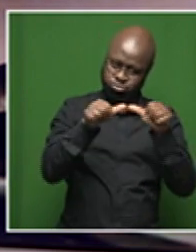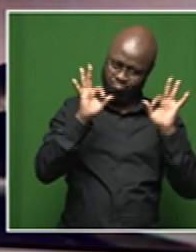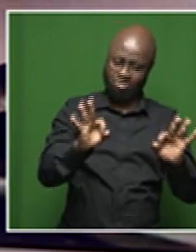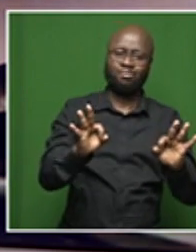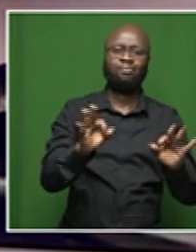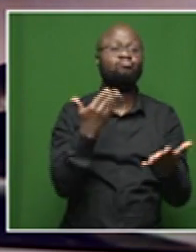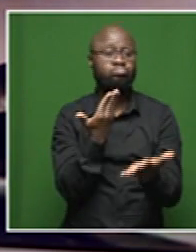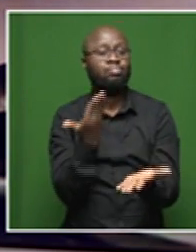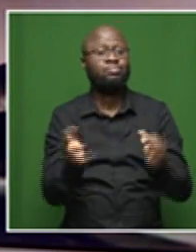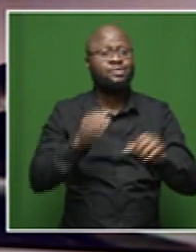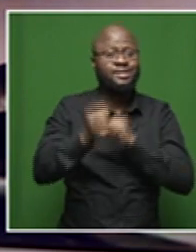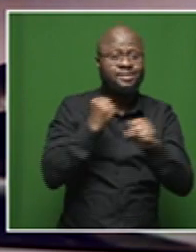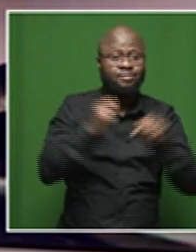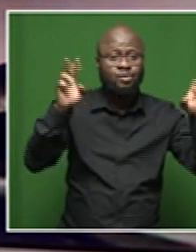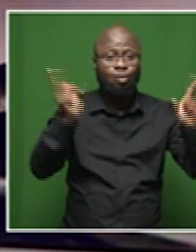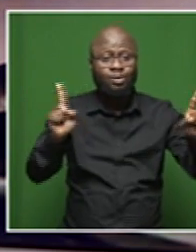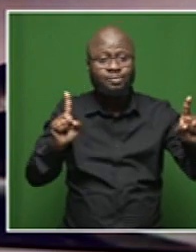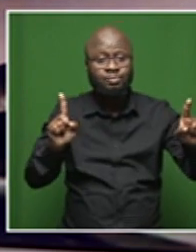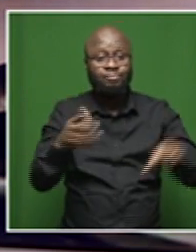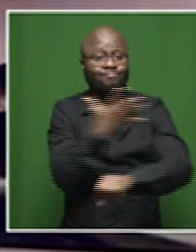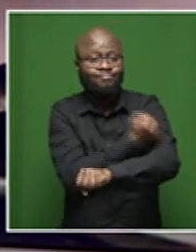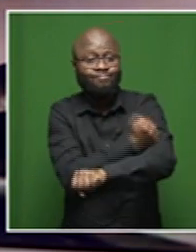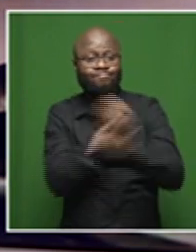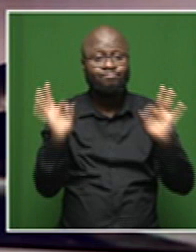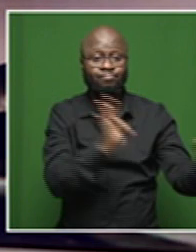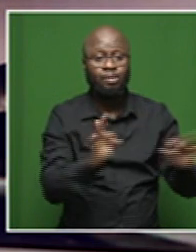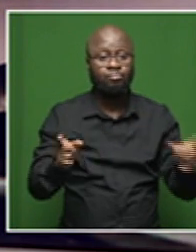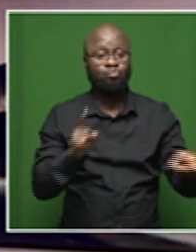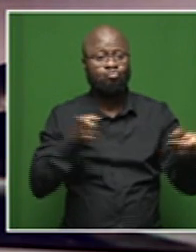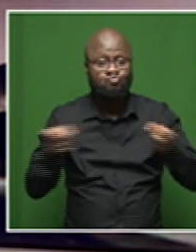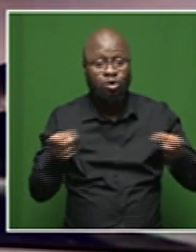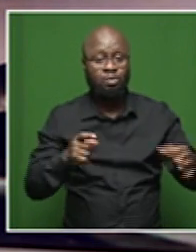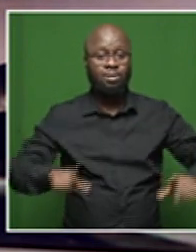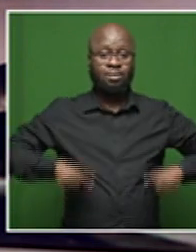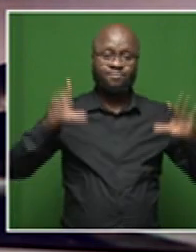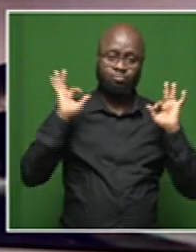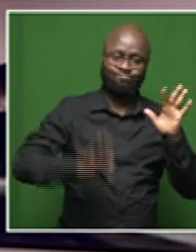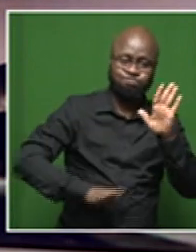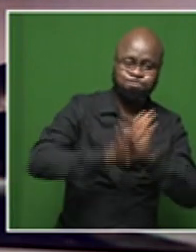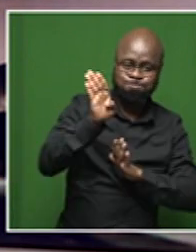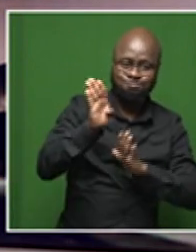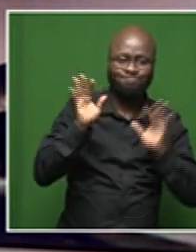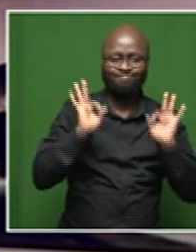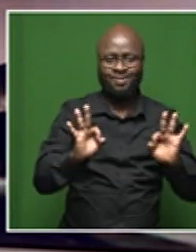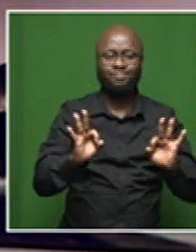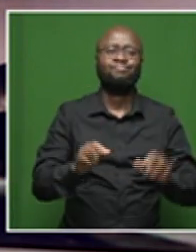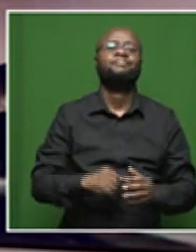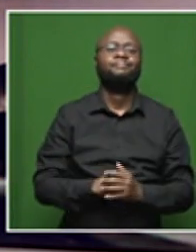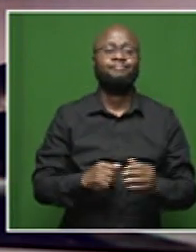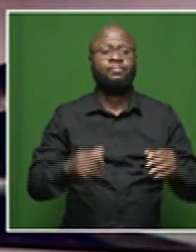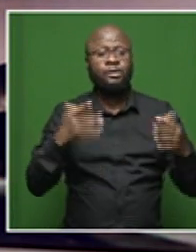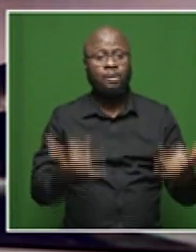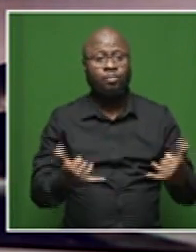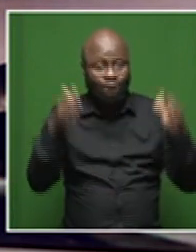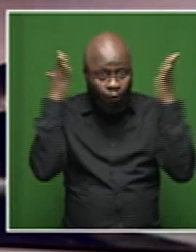this year's is measure your blood pressure accurately, control it, live longer. On Vital Signs, we focus on hypertension, which is